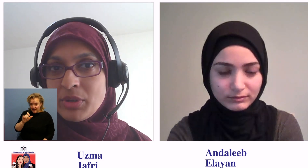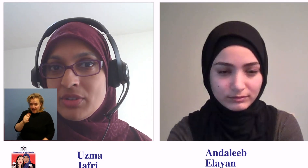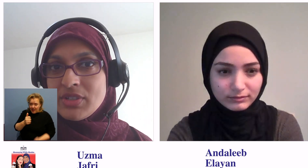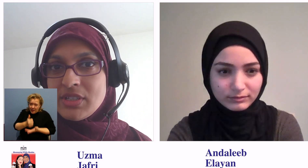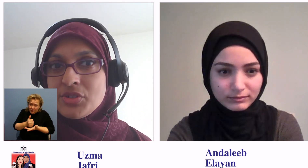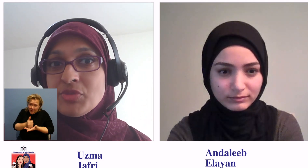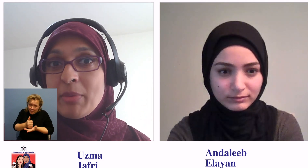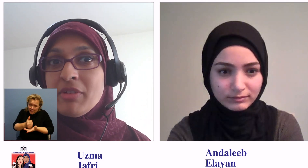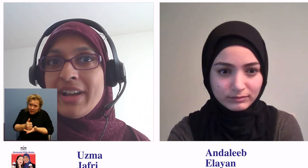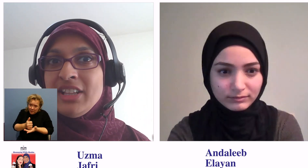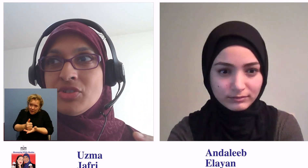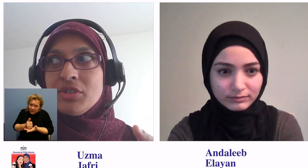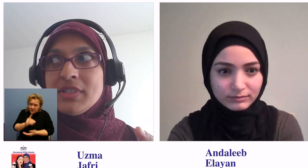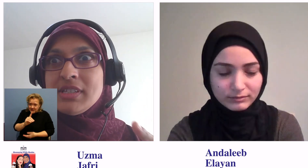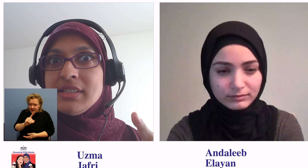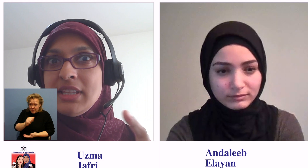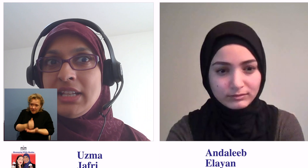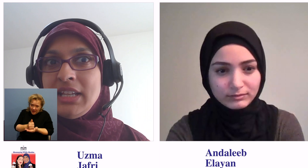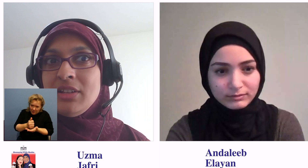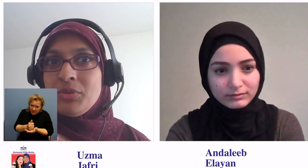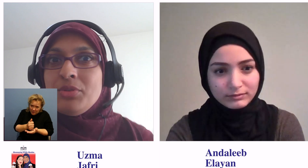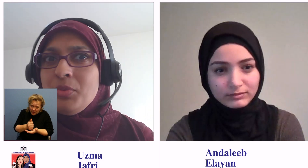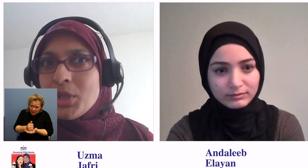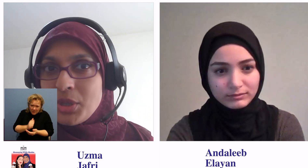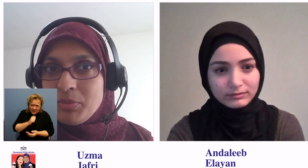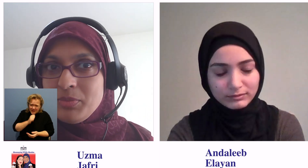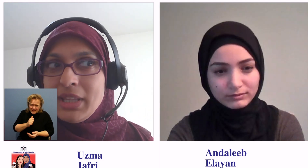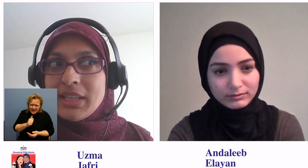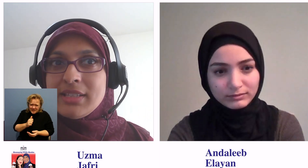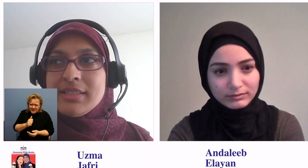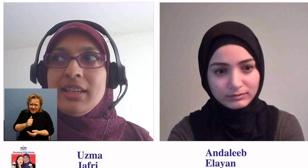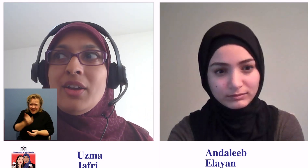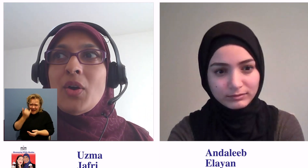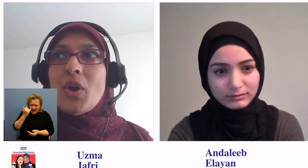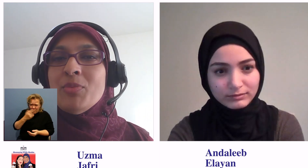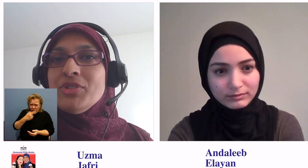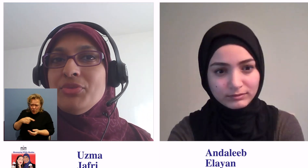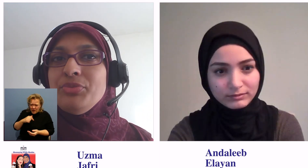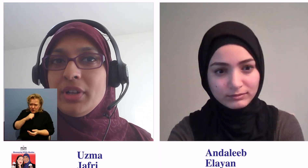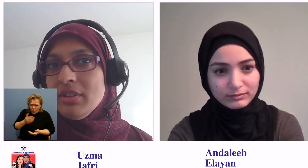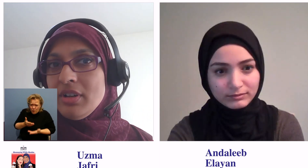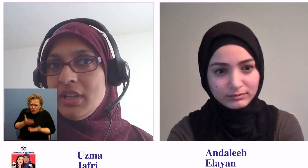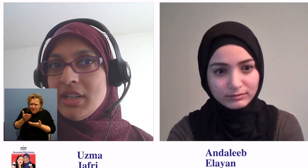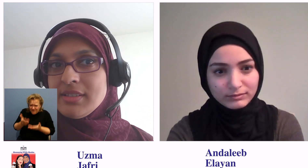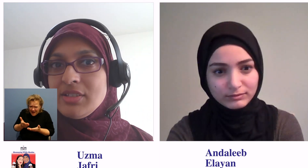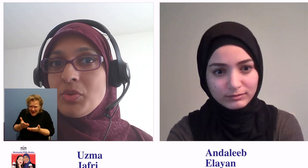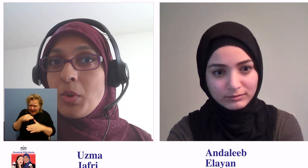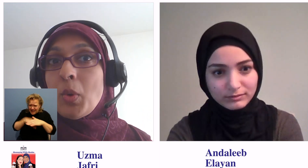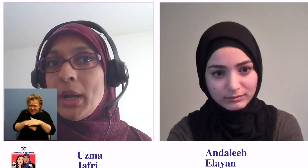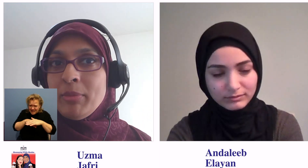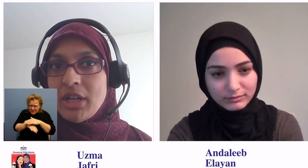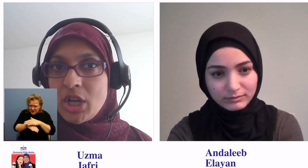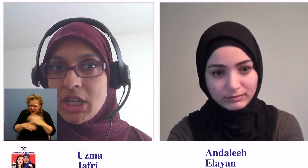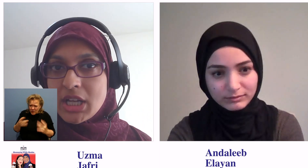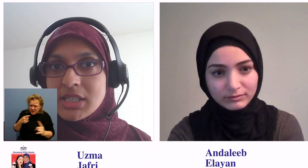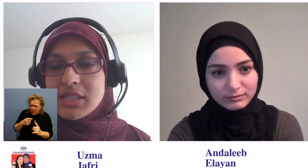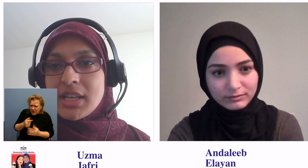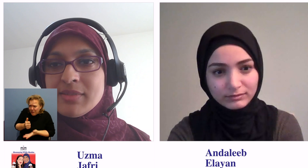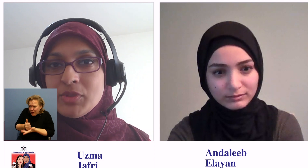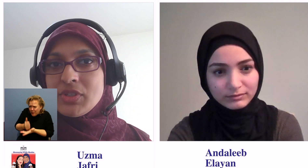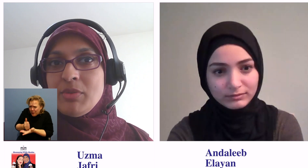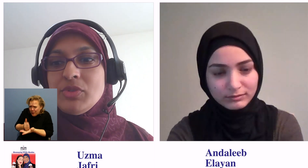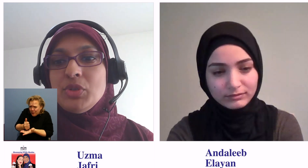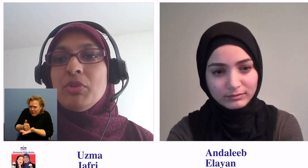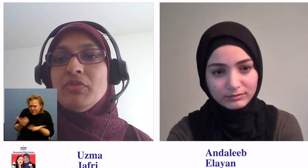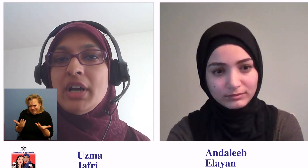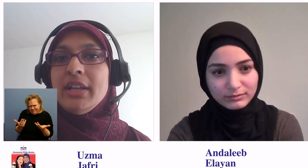disabled brothers and sisters by providing the services that they need in order to worship. Like that's almost afforded on us. It's a requirement on us